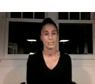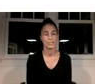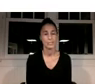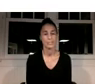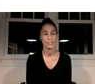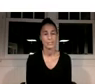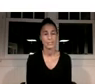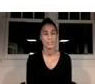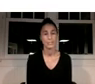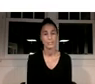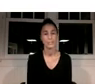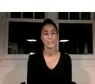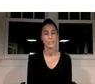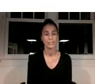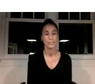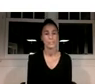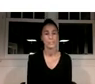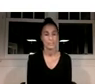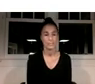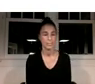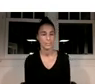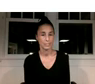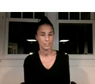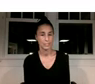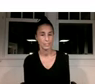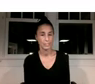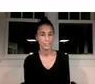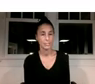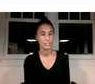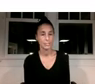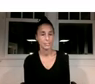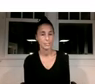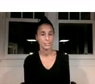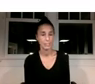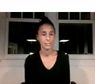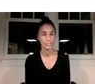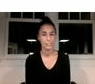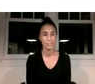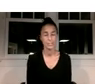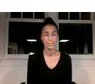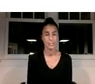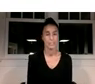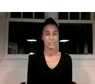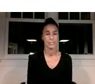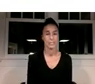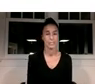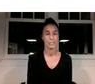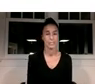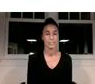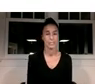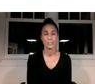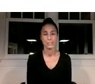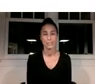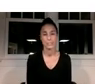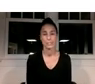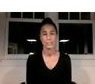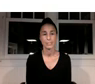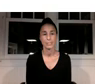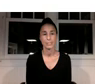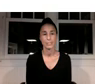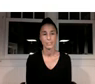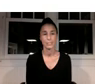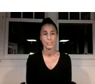farther east to focus on 3 nomination sites in the Merrifield Suburban Center. As we go through each of the nominations, I will provide